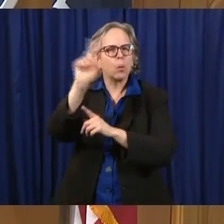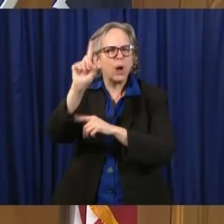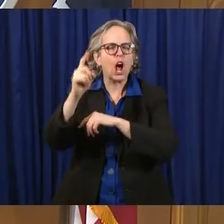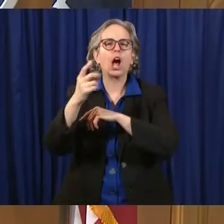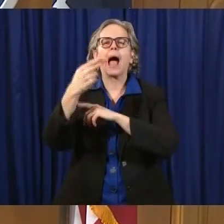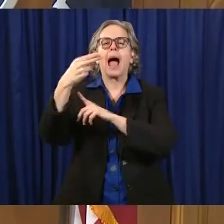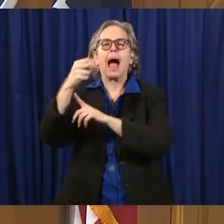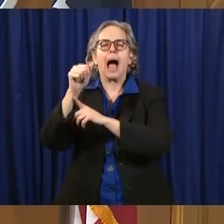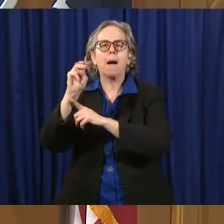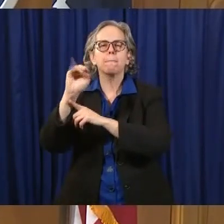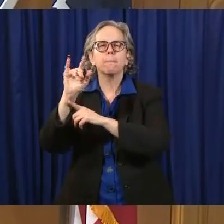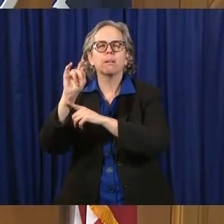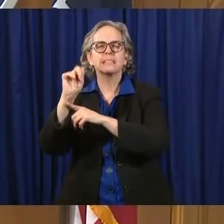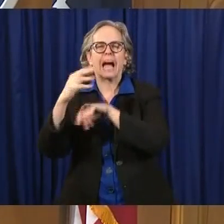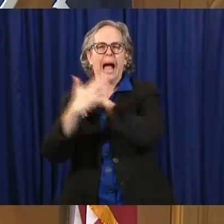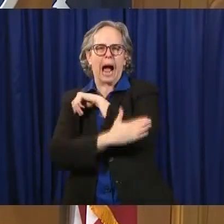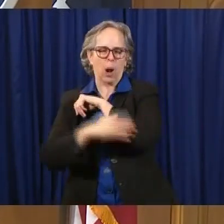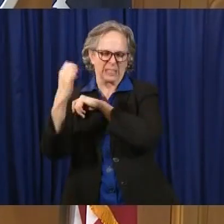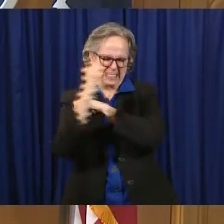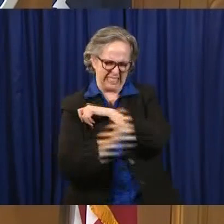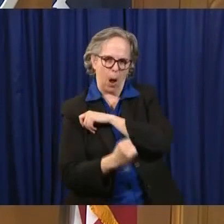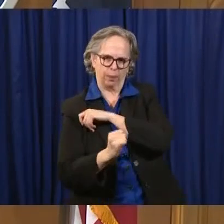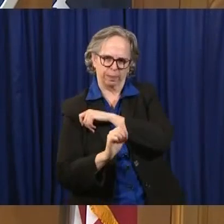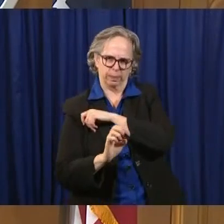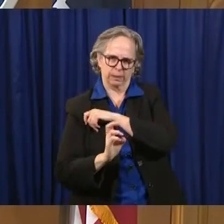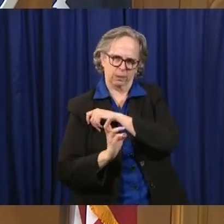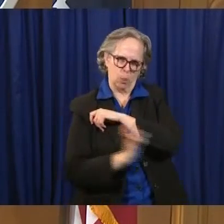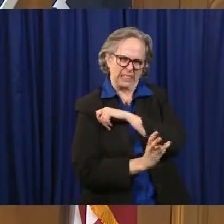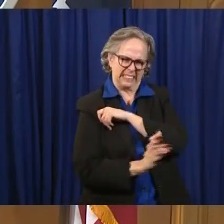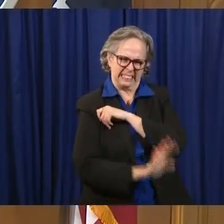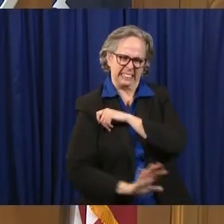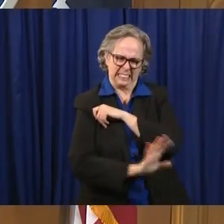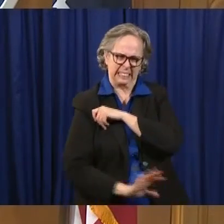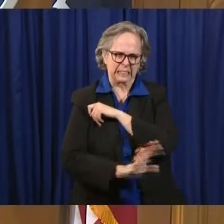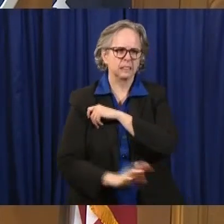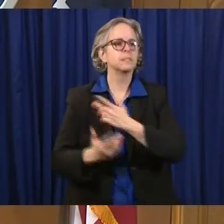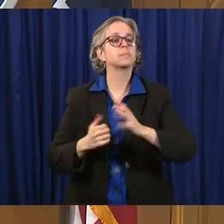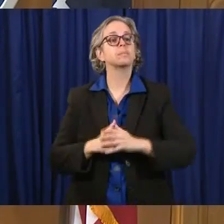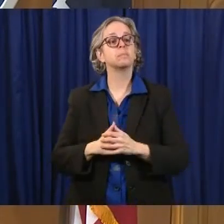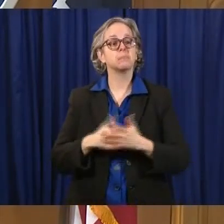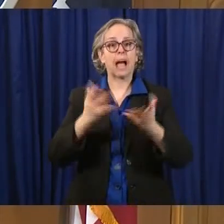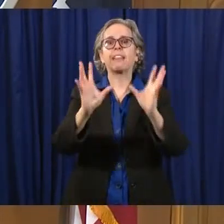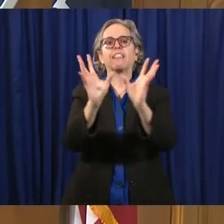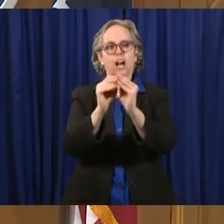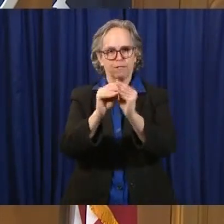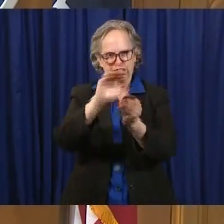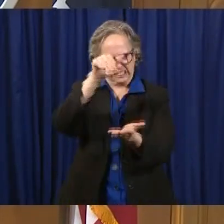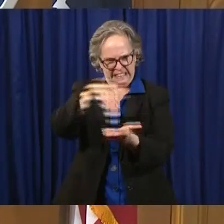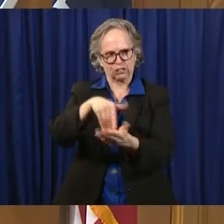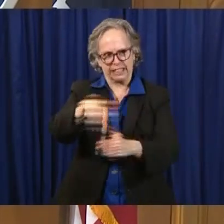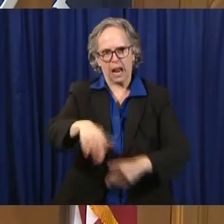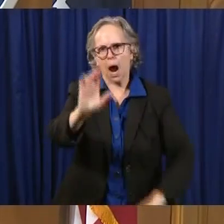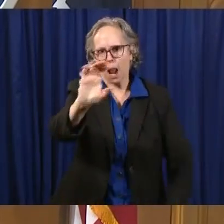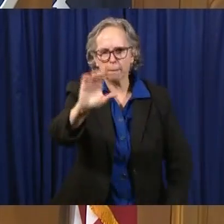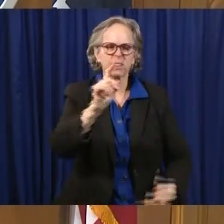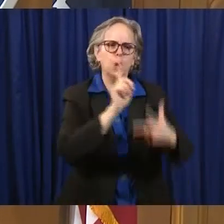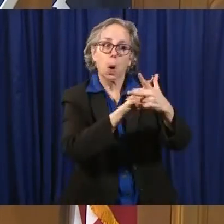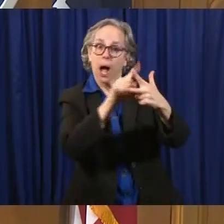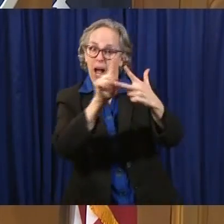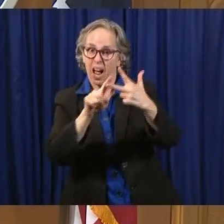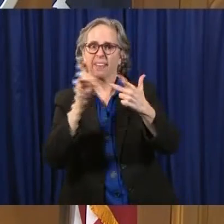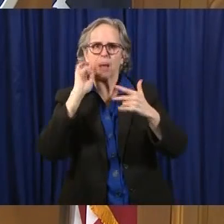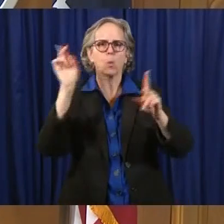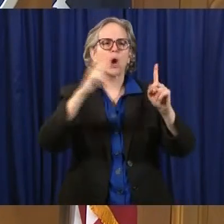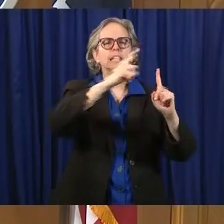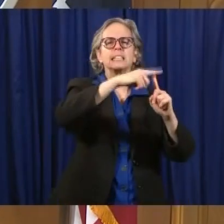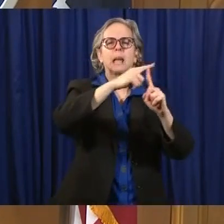are where you're going to see and are seeing activity go on, just to make sure that this epidemic